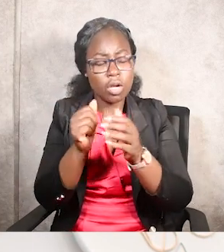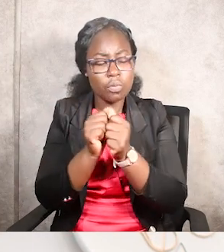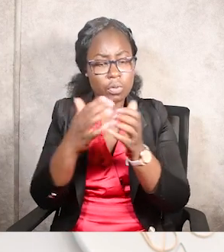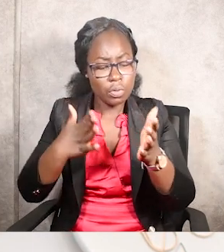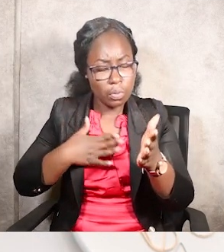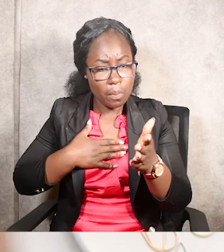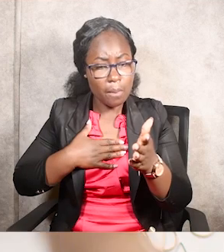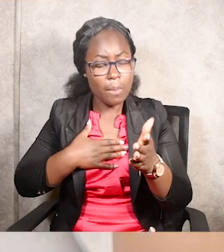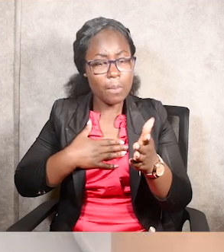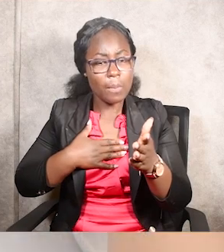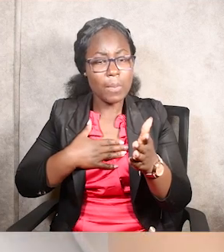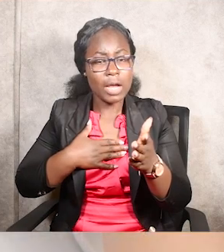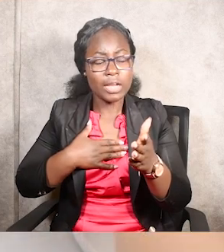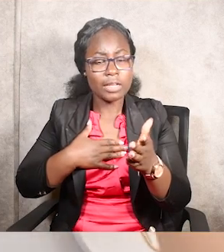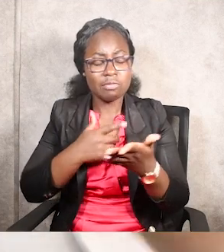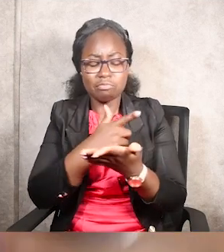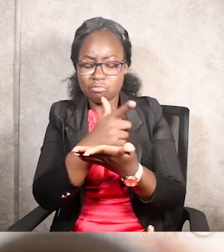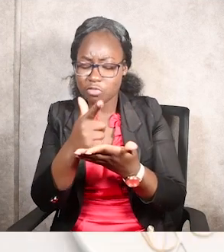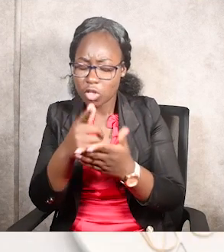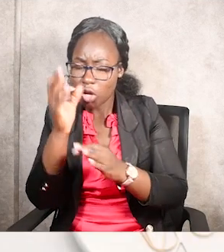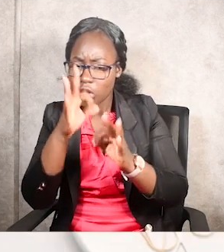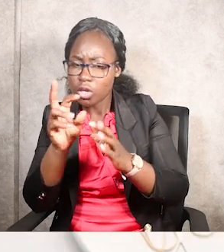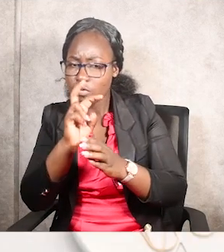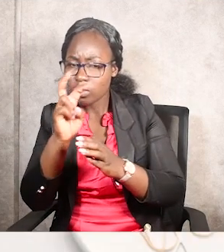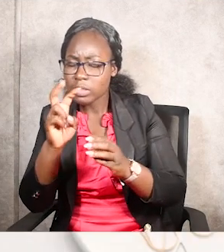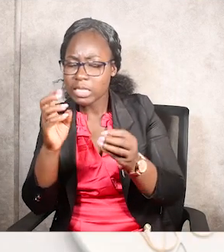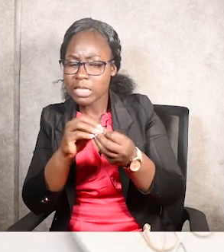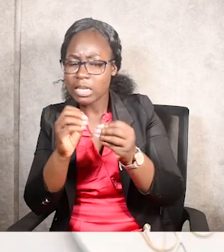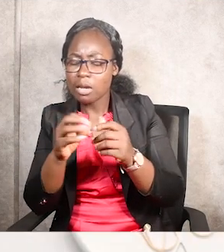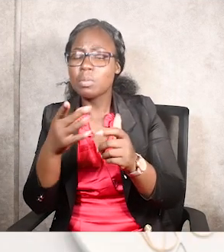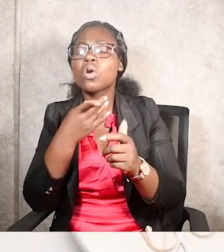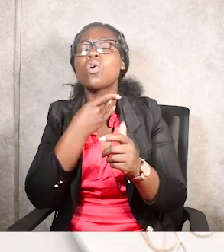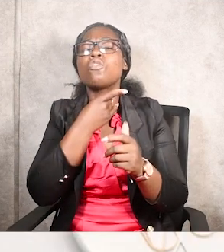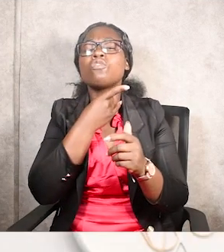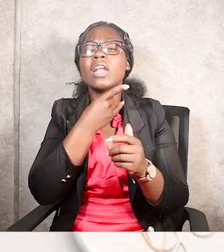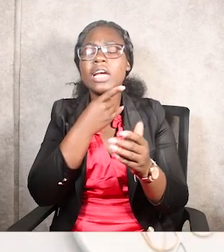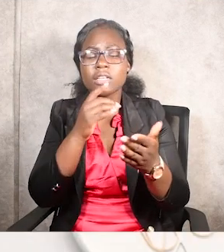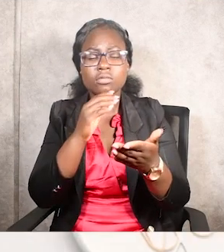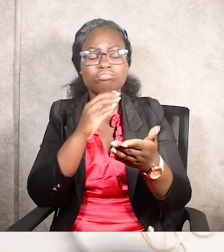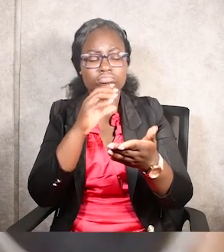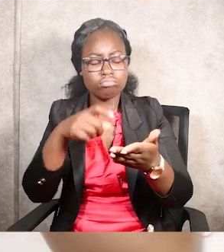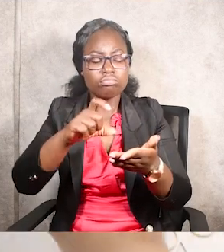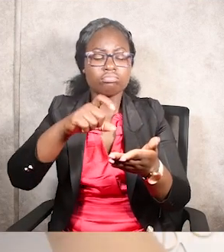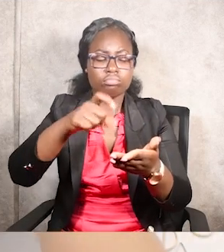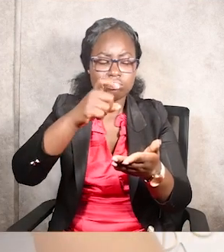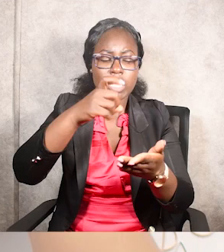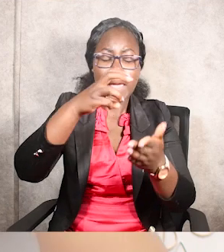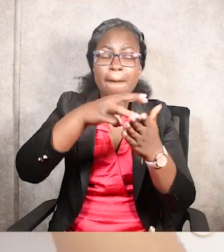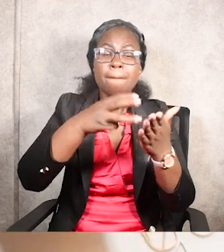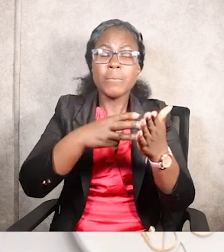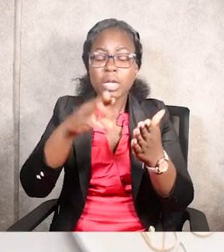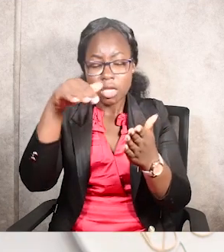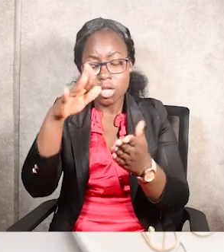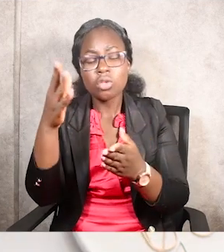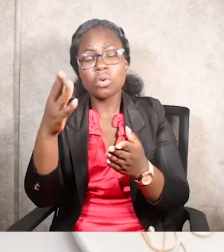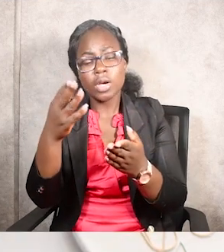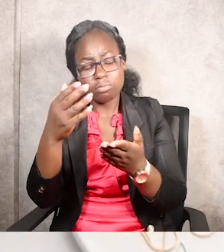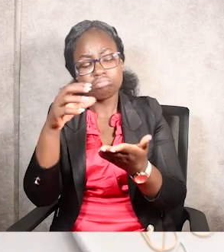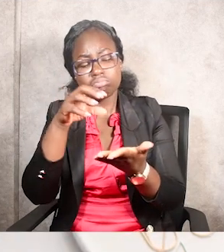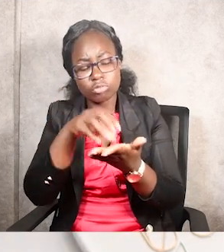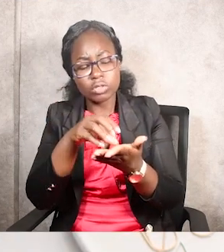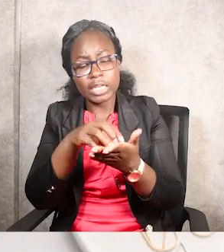content? Because if you see that the number of likes is growing, that means that your content